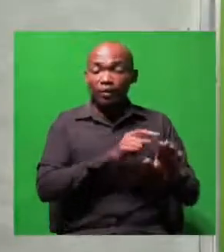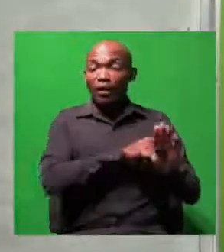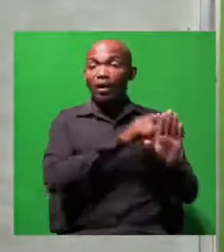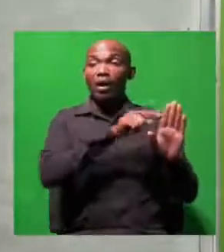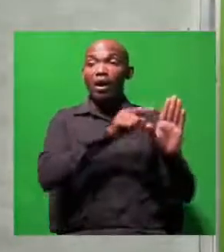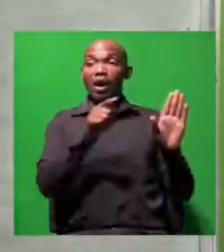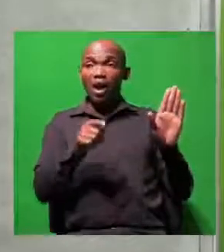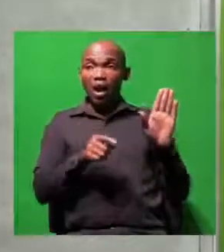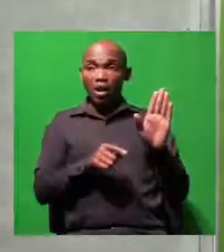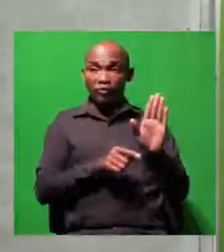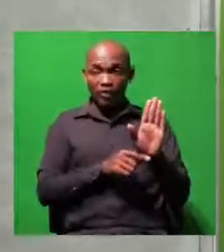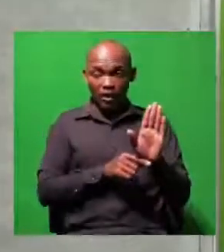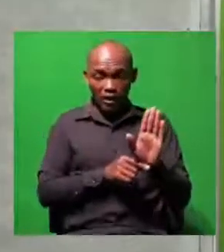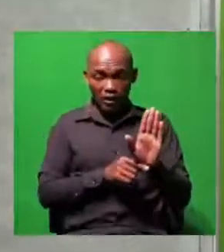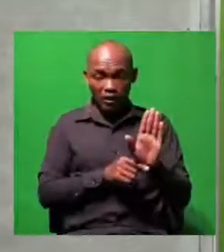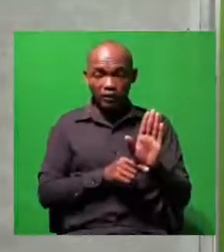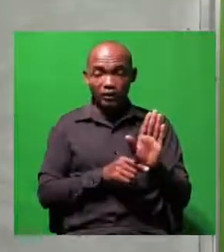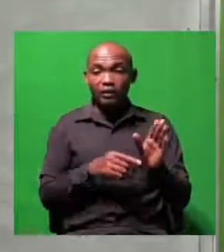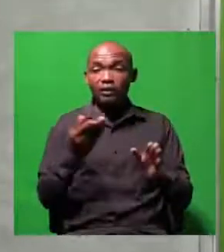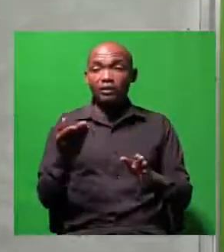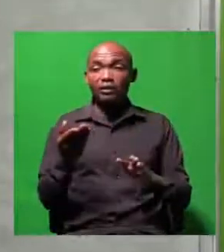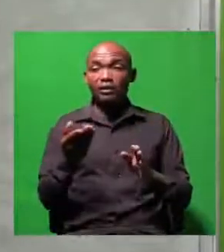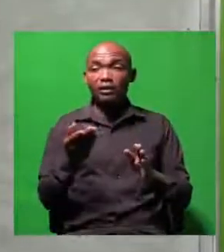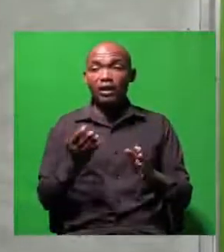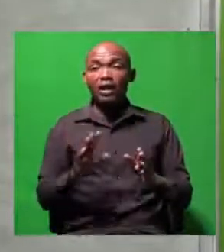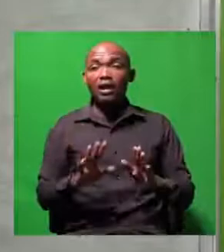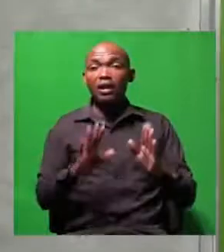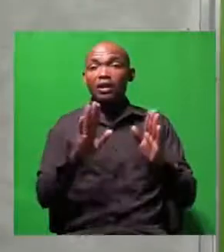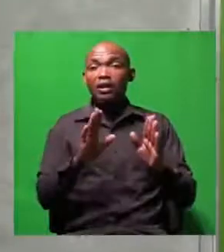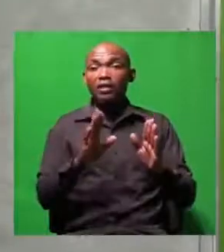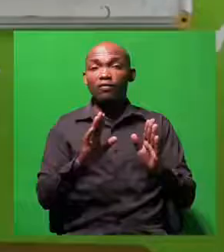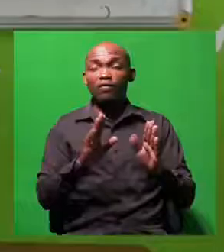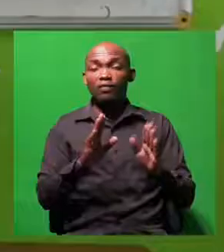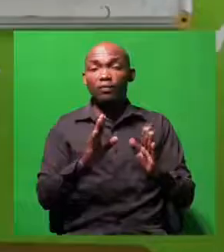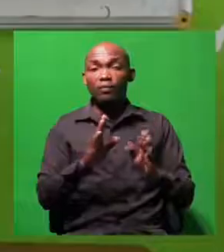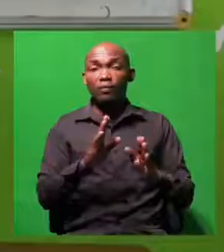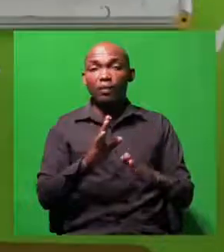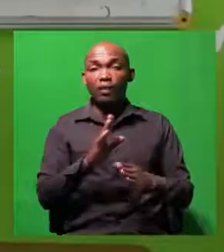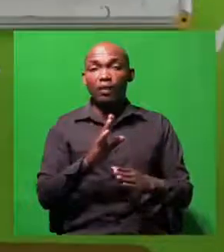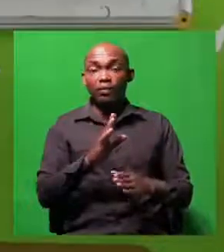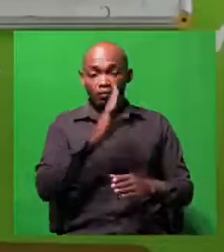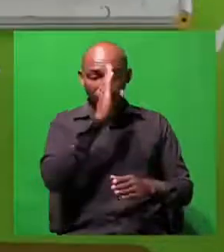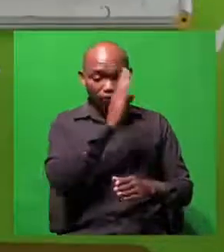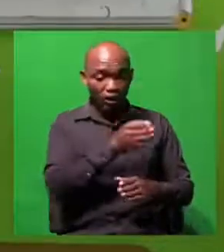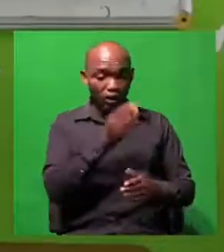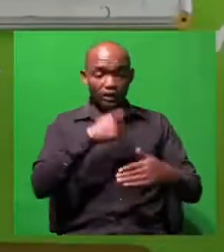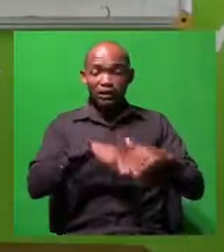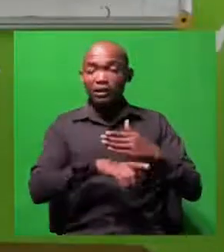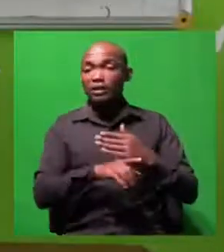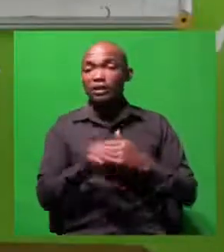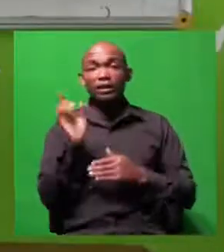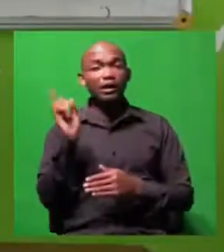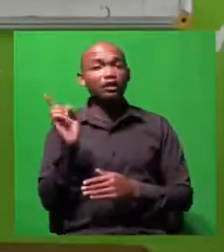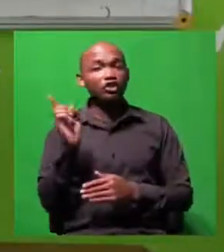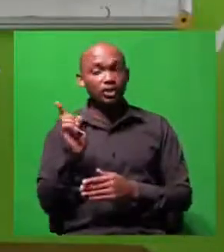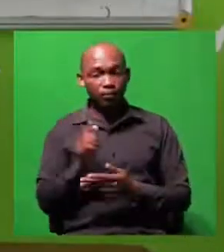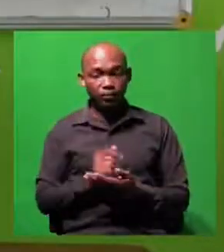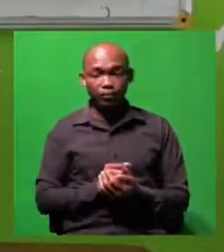Africans who lived during this mode of production lived basing on the